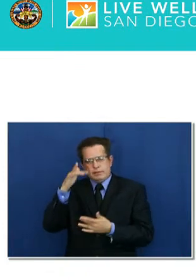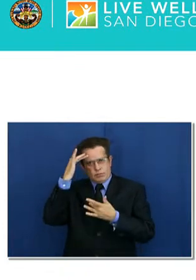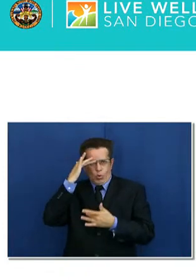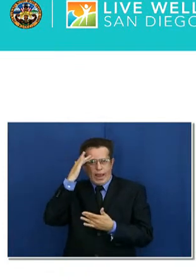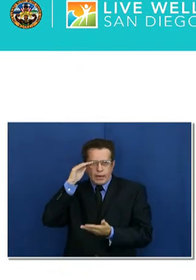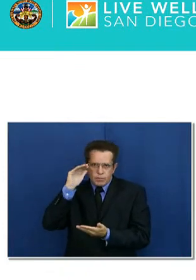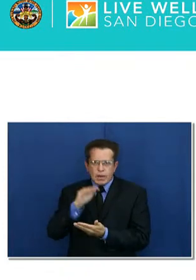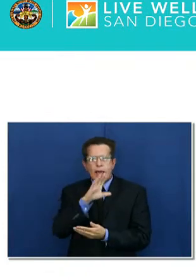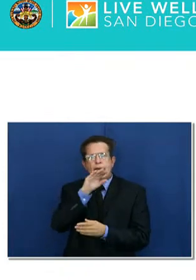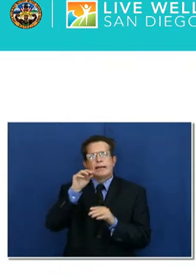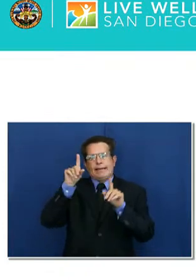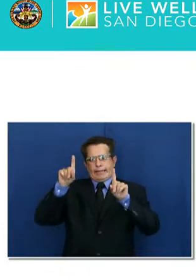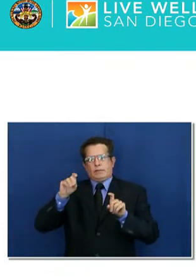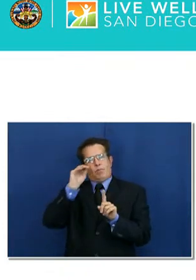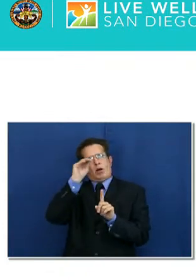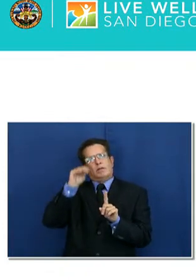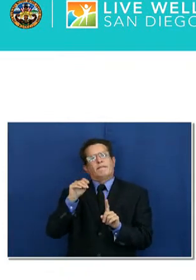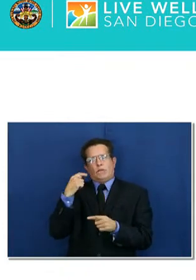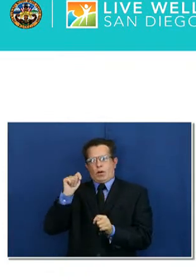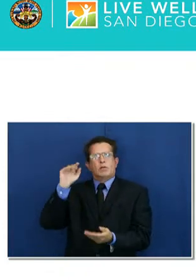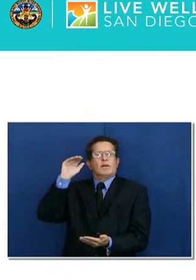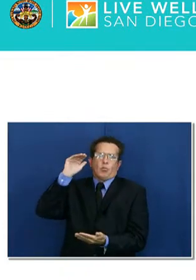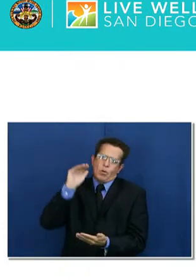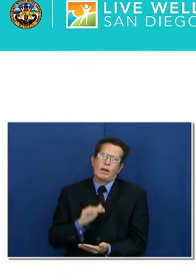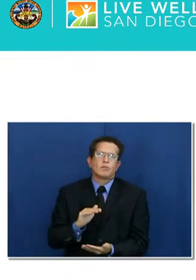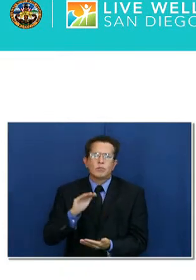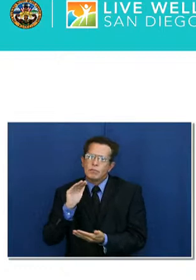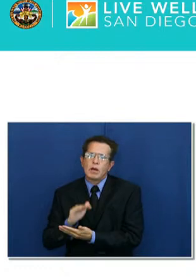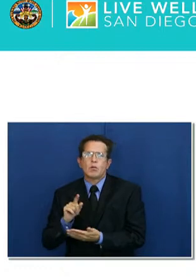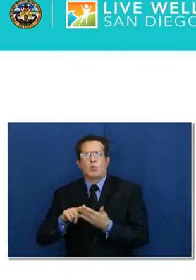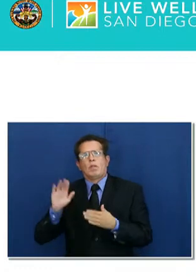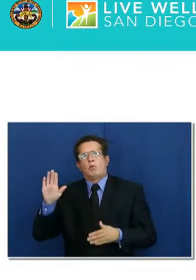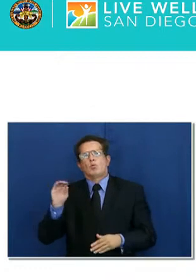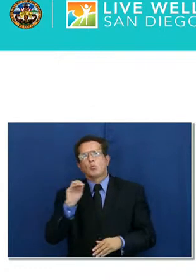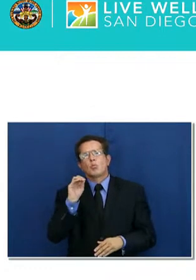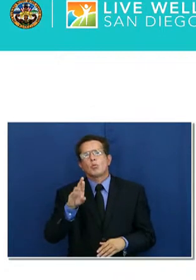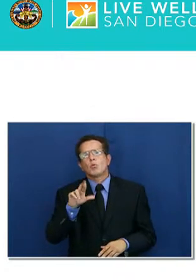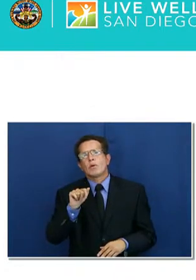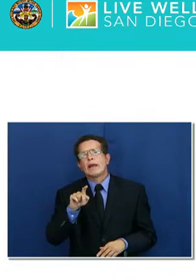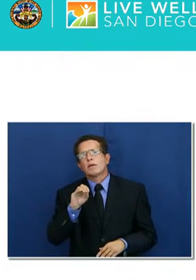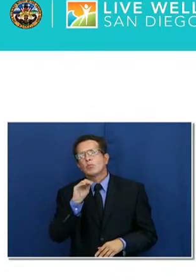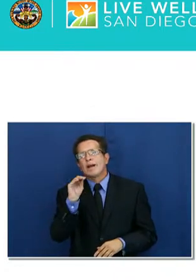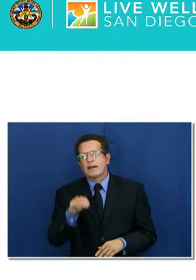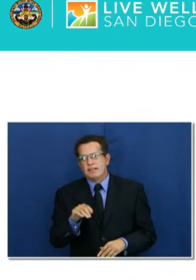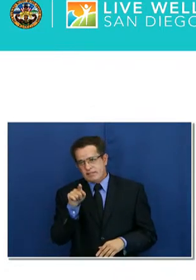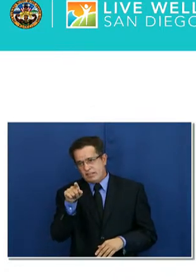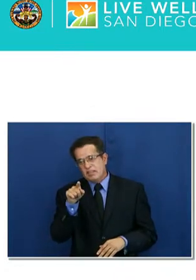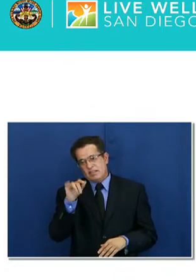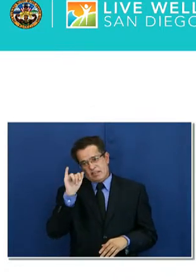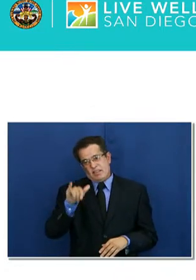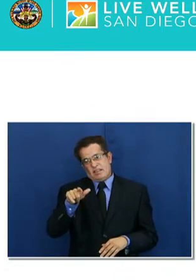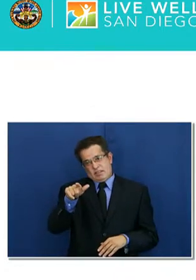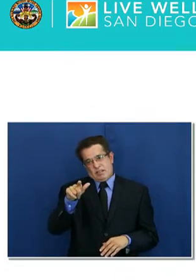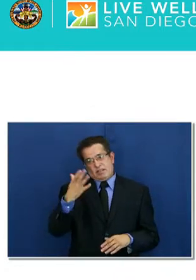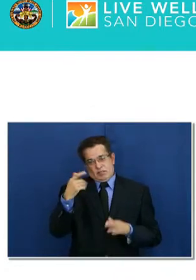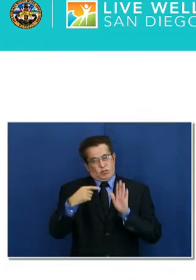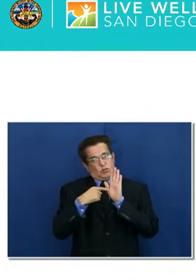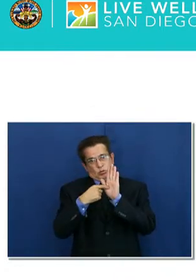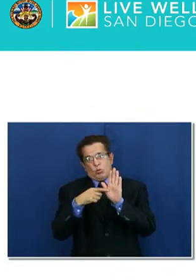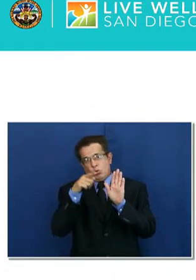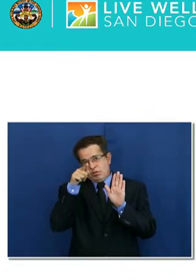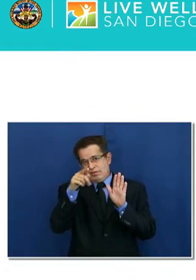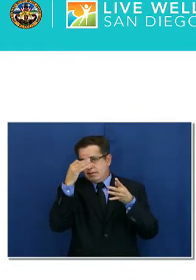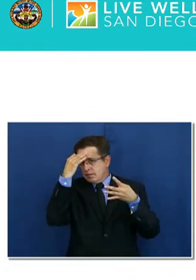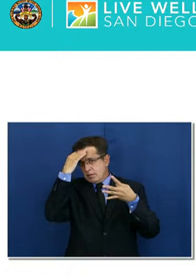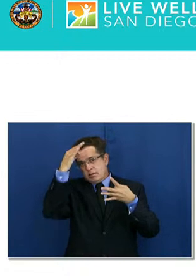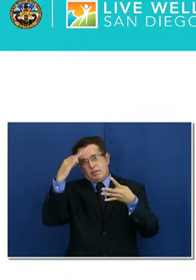testing positivity rate. Now, this next slide is provided to drive home the point that we are